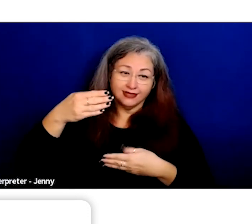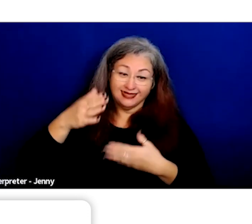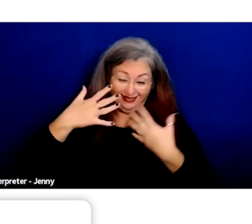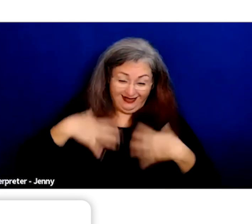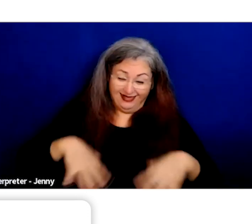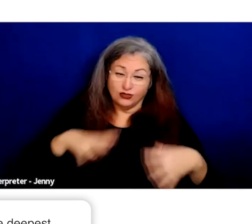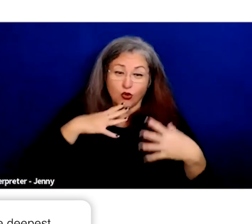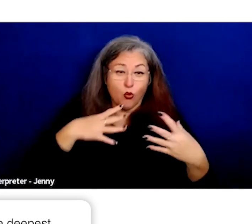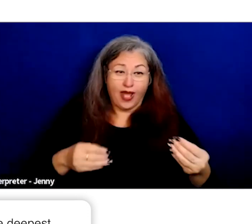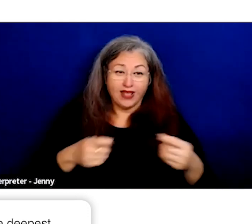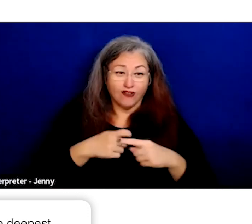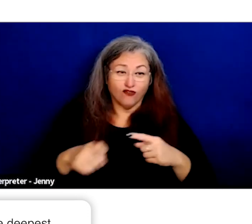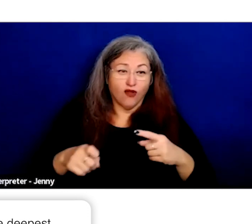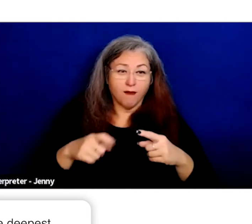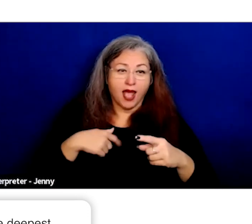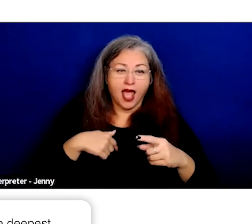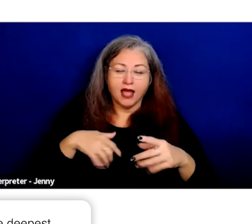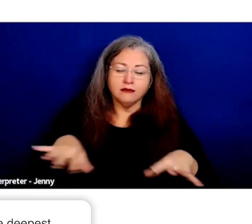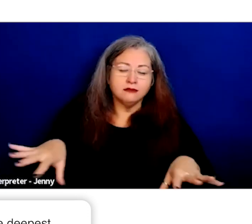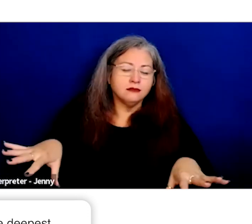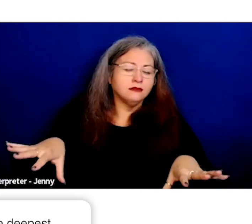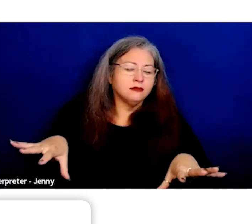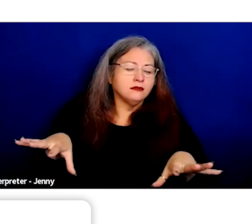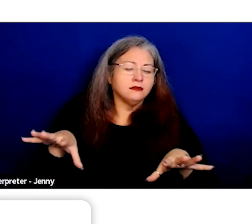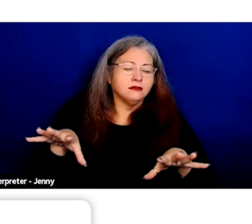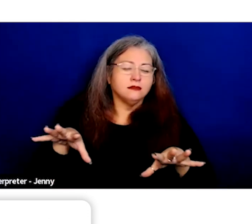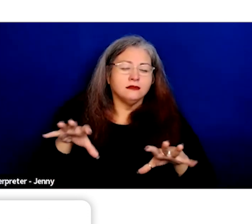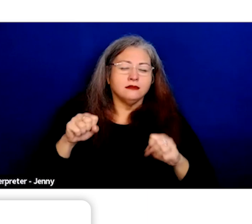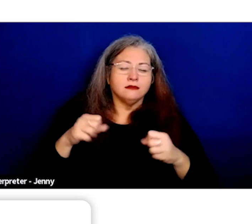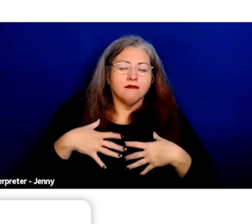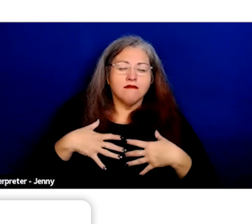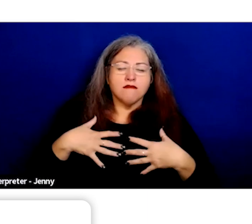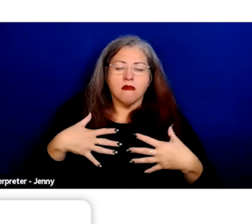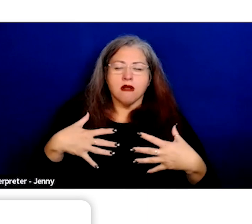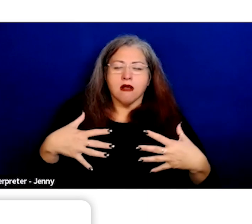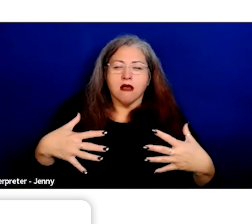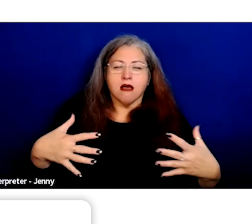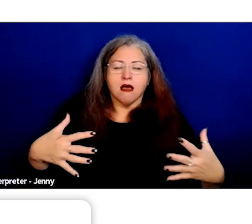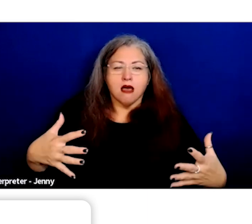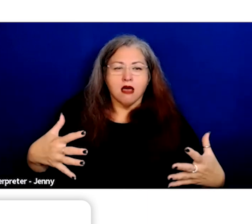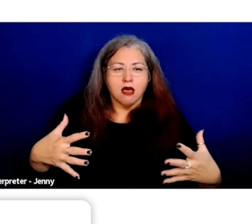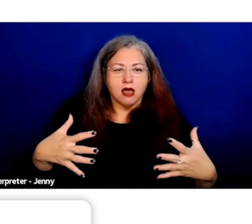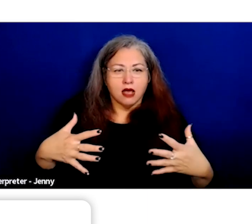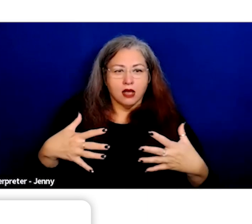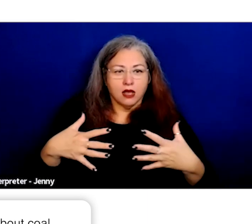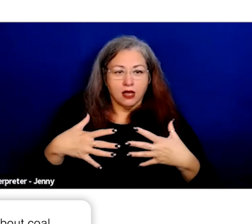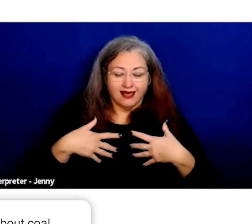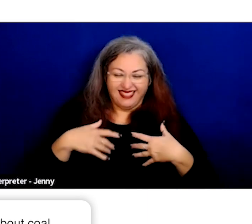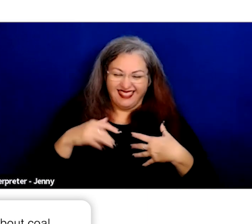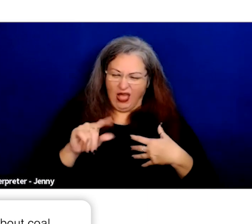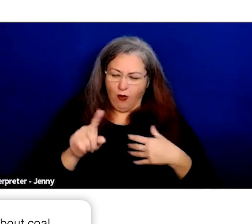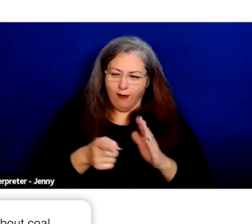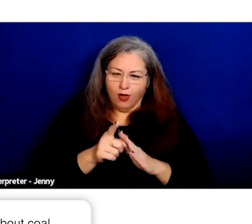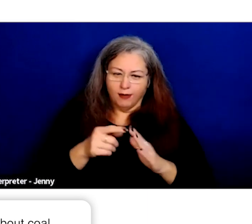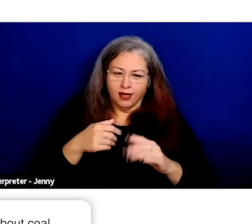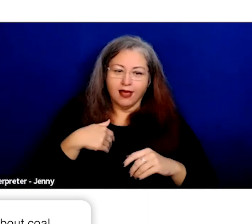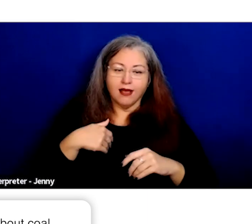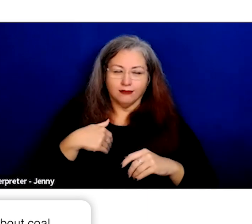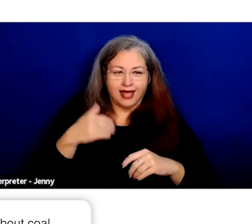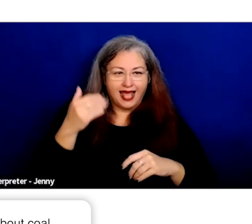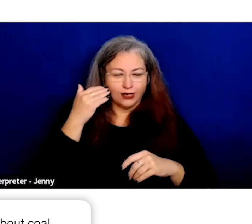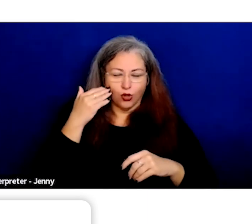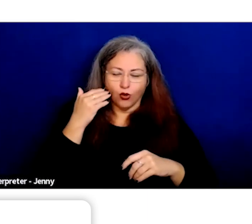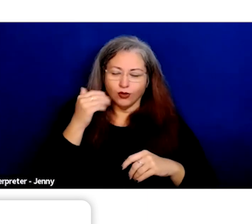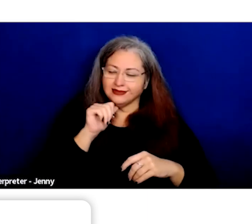mind you, out of the shower, and I just took the deepest breath. And in that moment, I knew it wasn't about